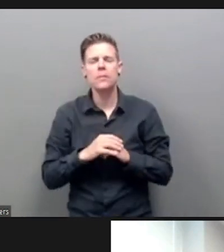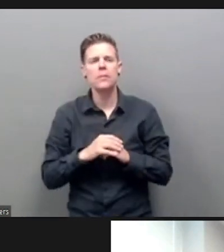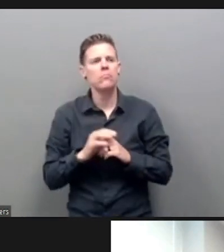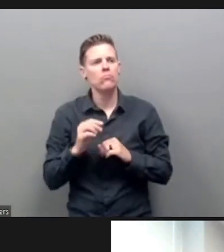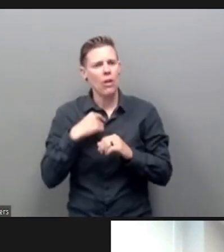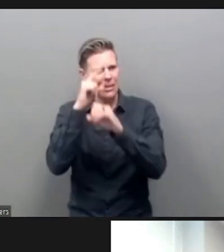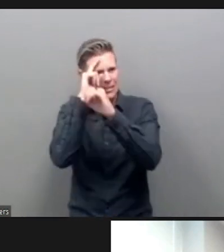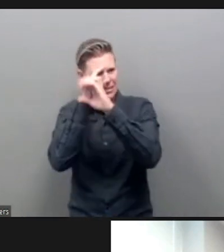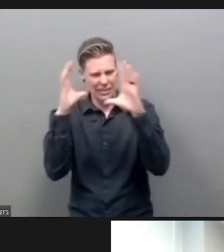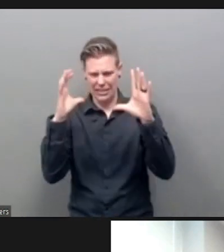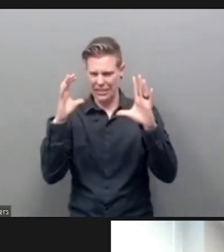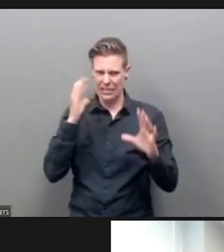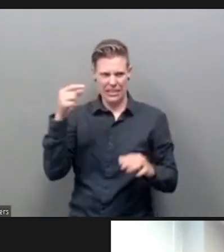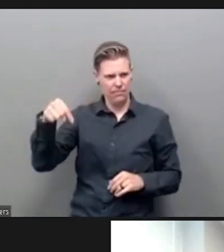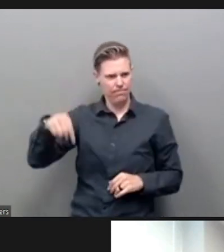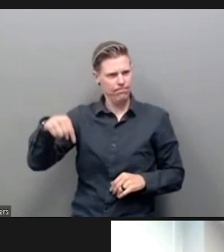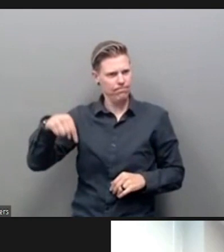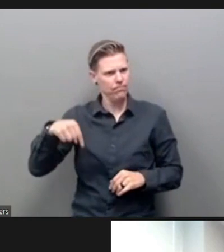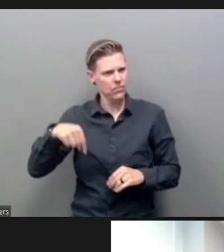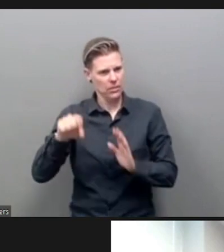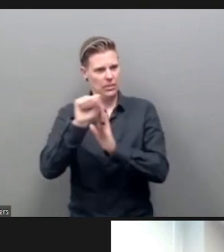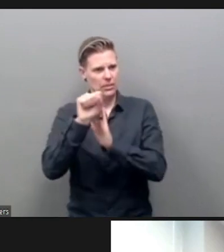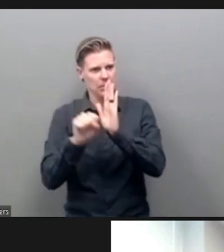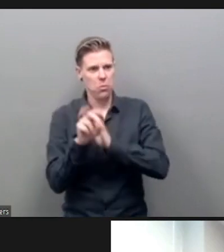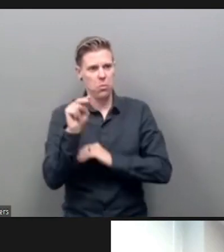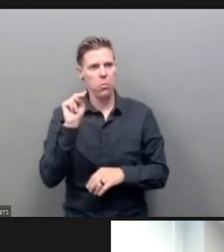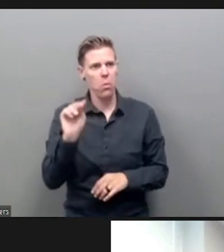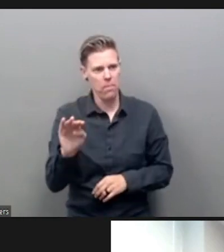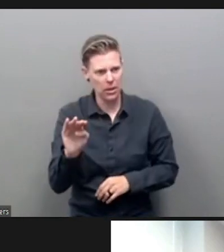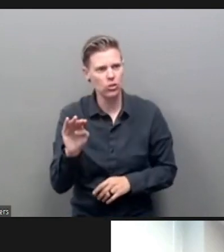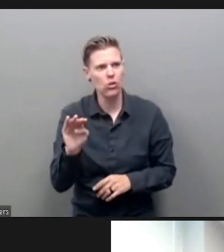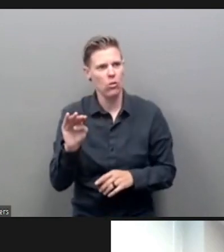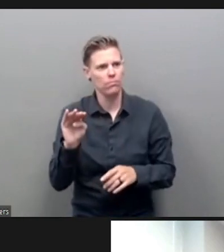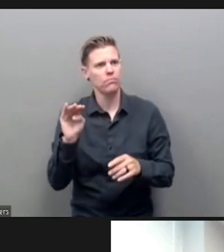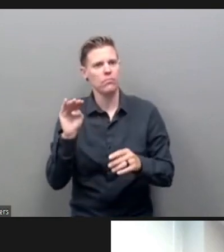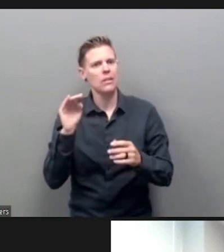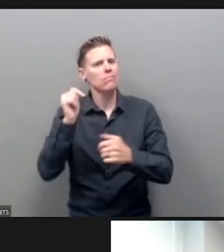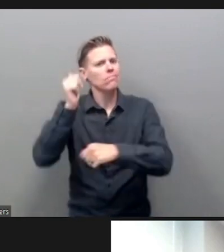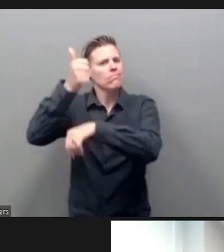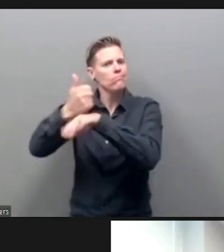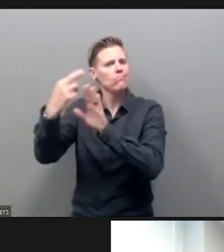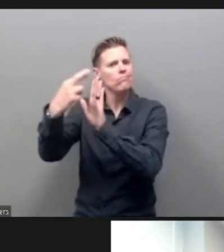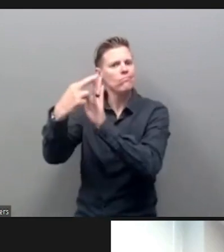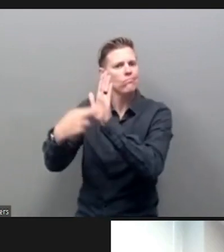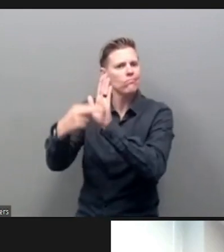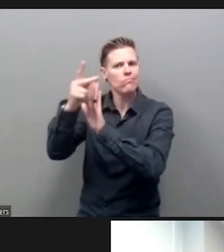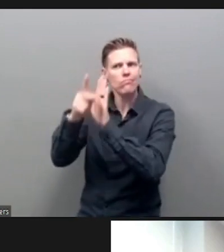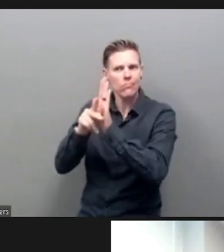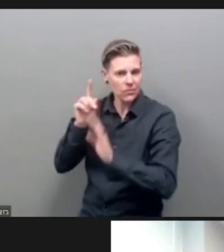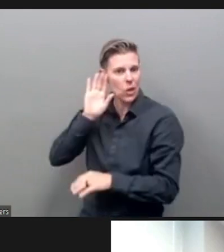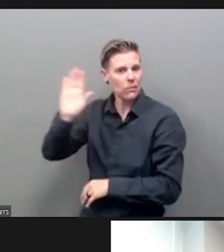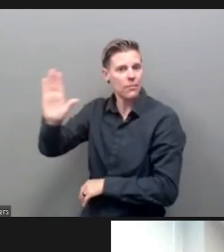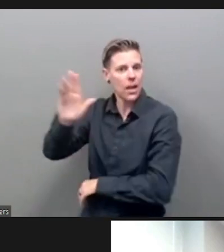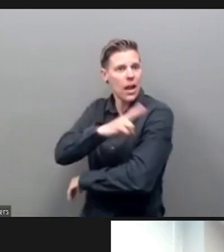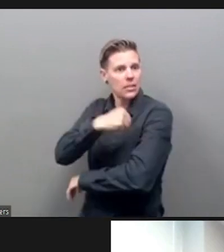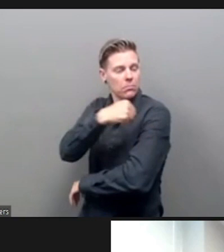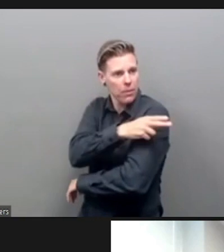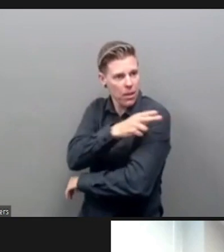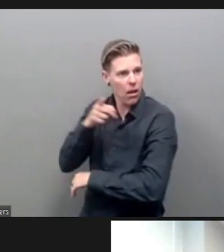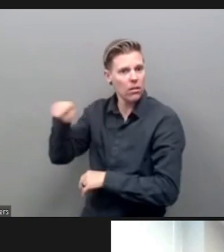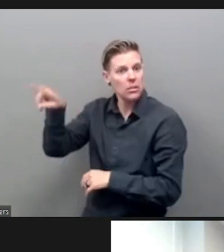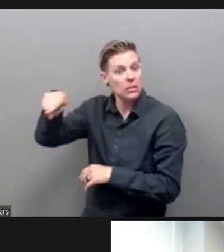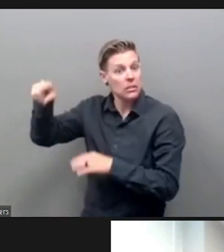broad policy and it's up to the hospital to sort of jump in if they feel the need to. Correct me if I'm wrong.